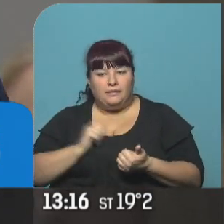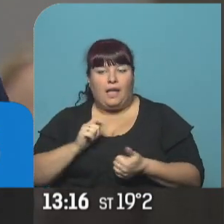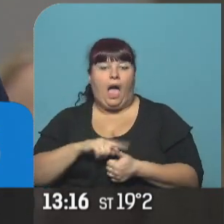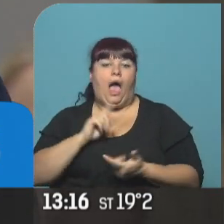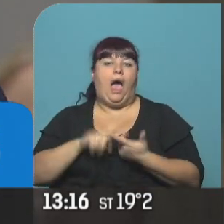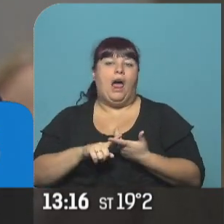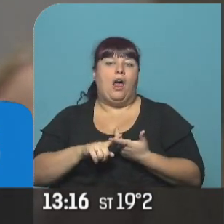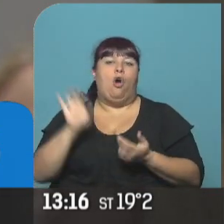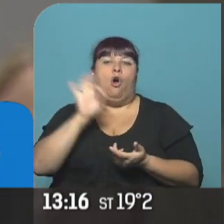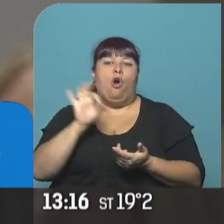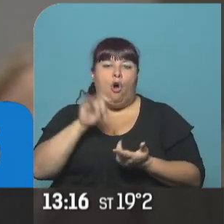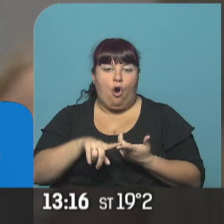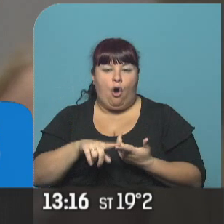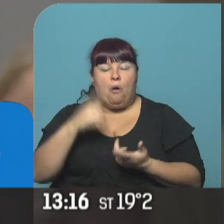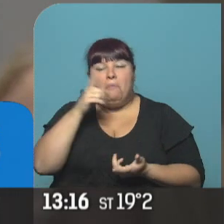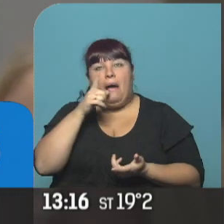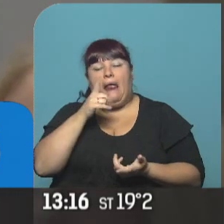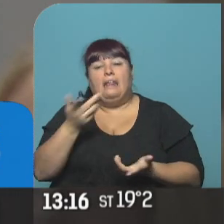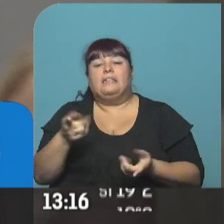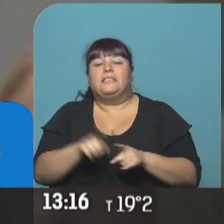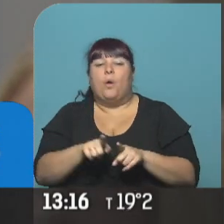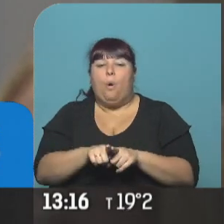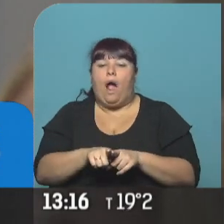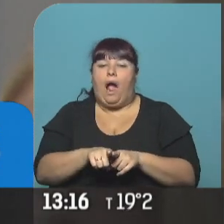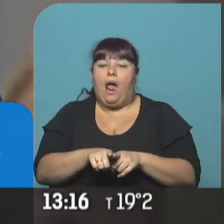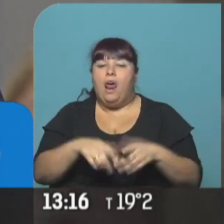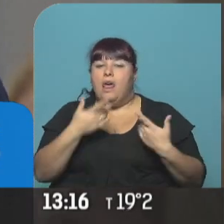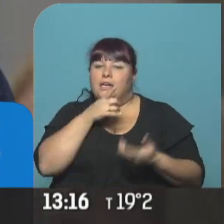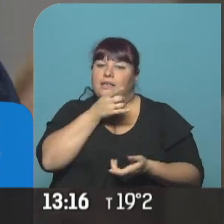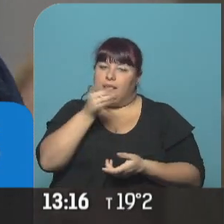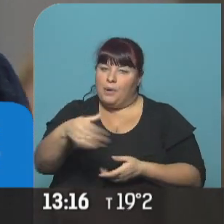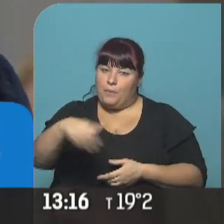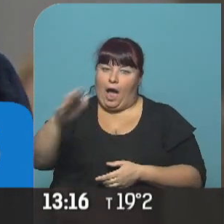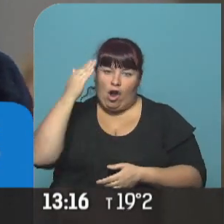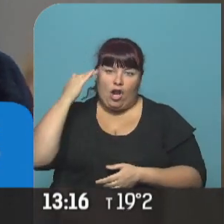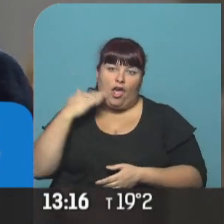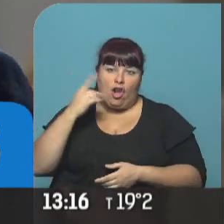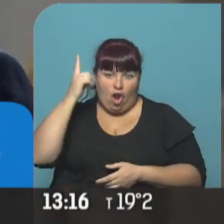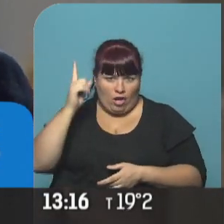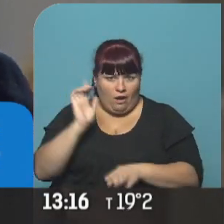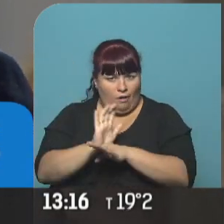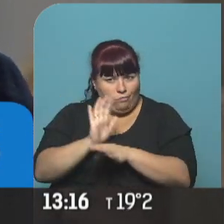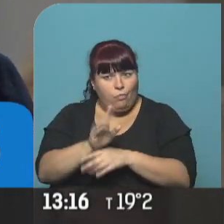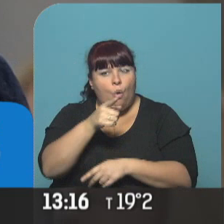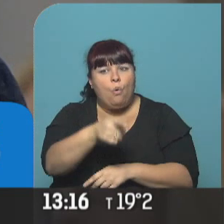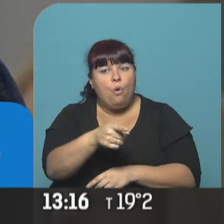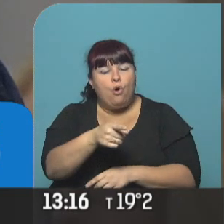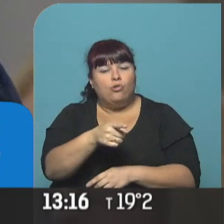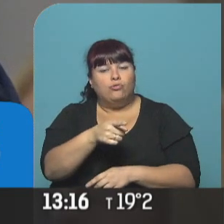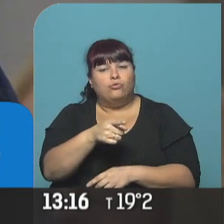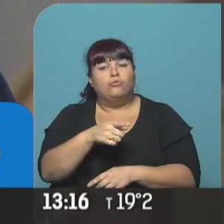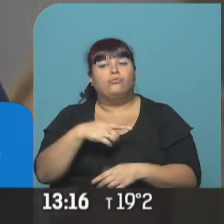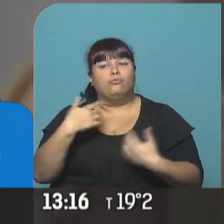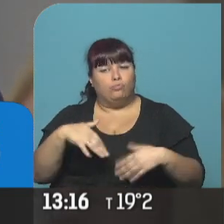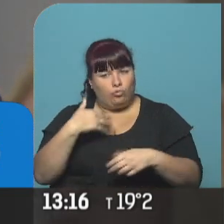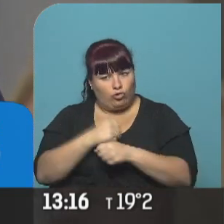when he gives people the impression he might da la impresión de que parece que fuese a atacar a Corea del Norte. Quiere decir que usted tiene